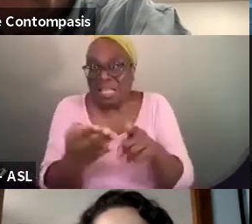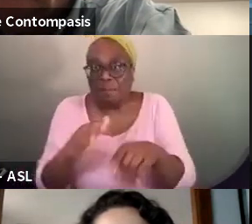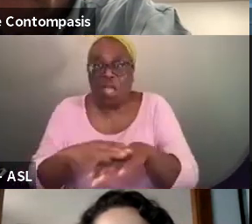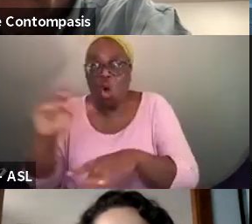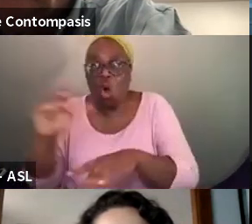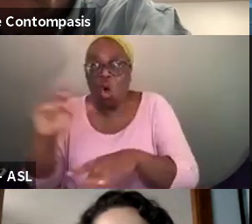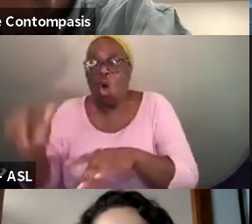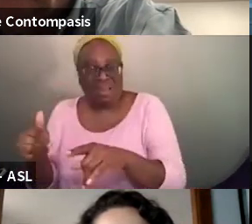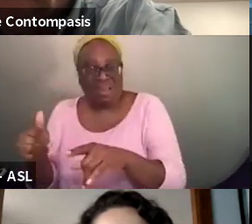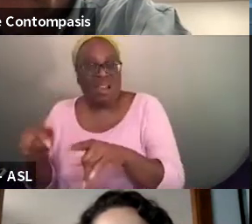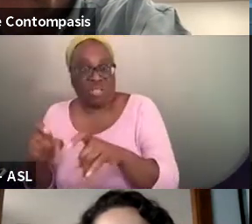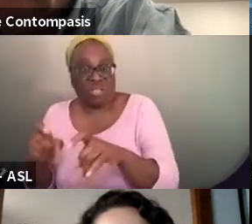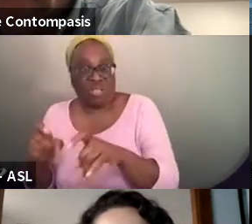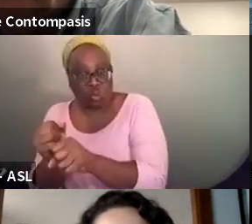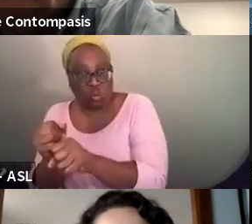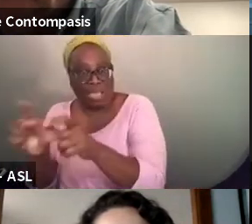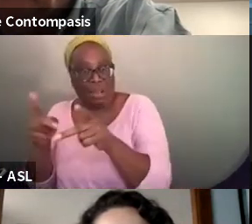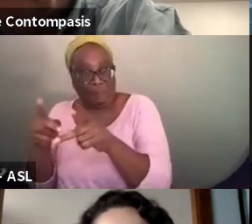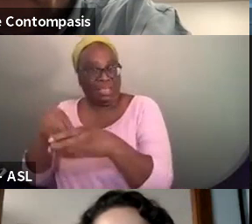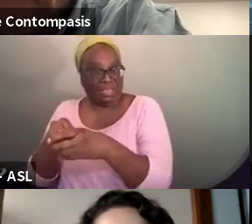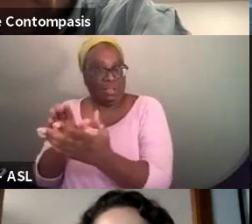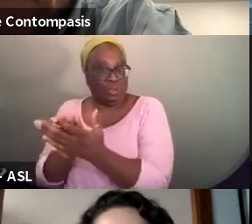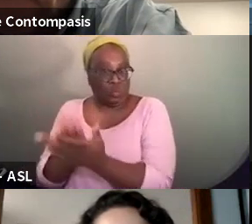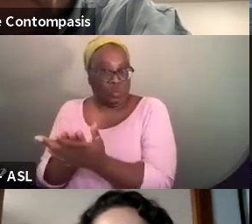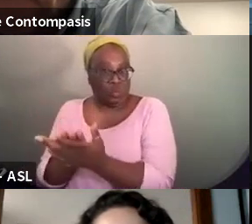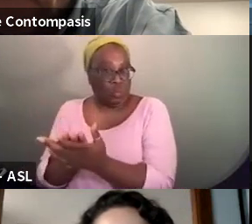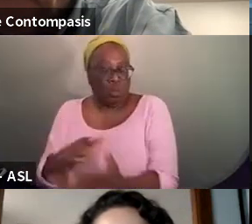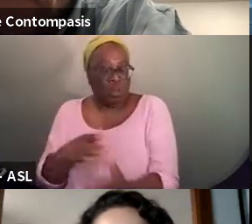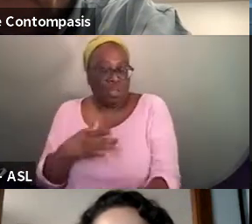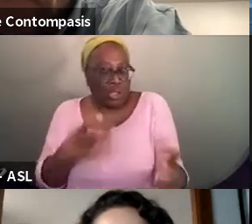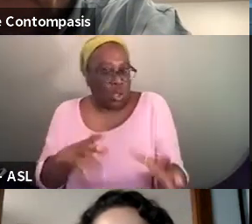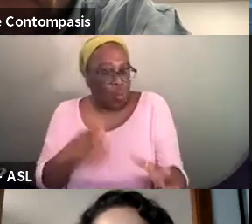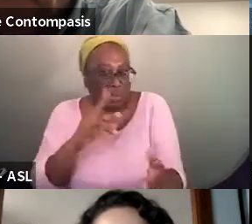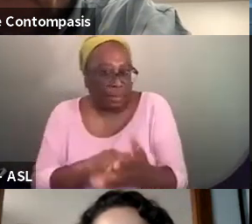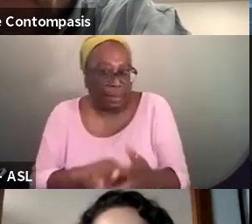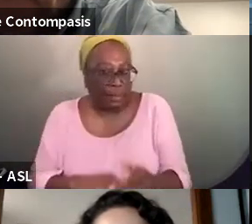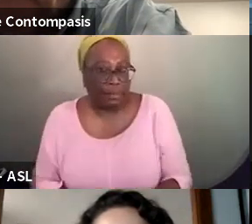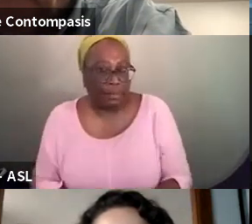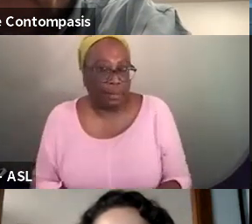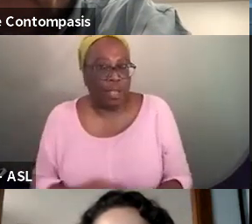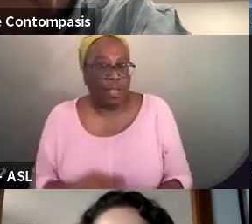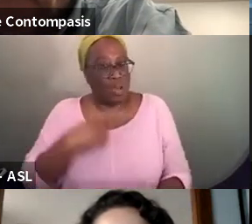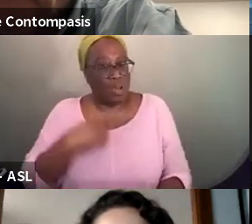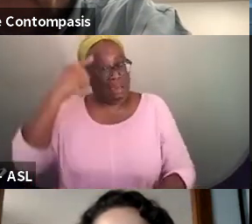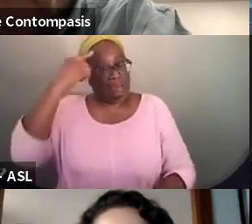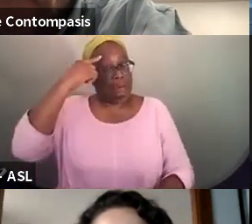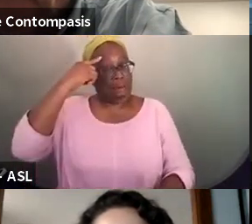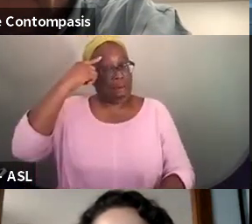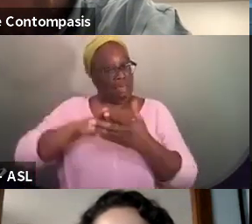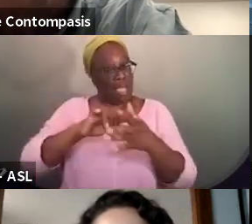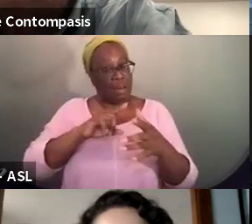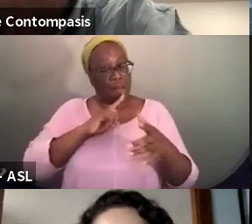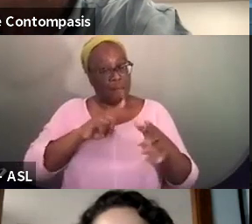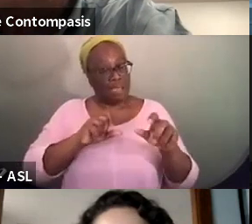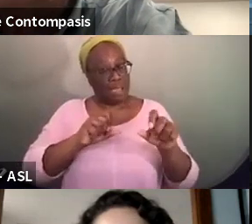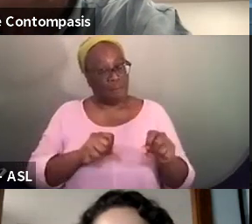order to be assured that they could perform well in school. So I would think being able to prove